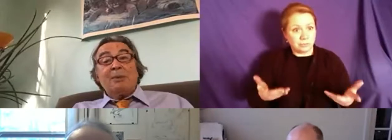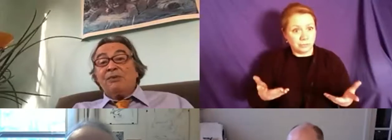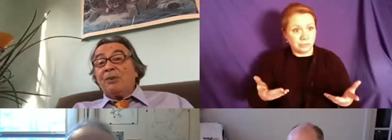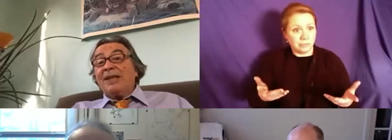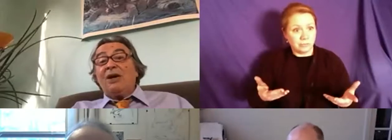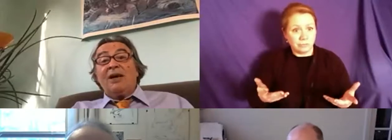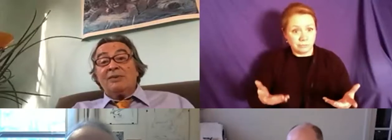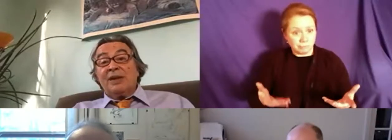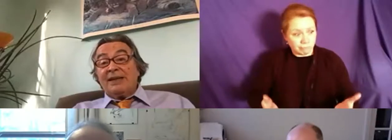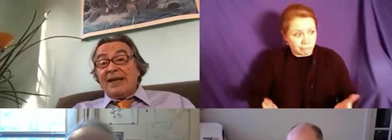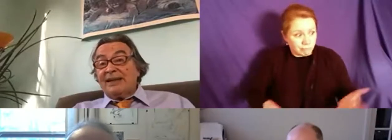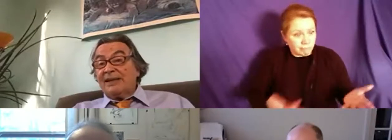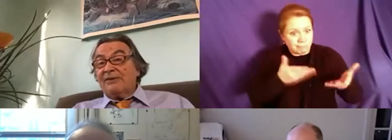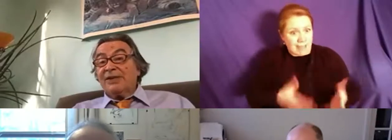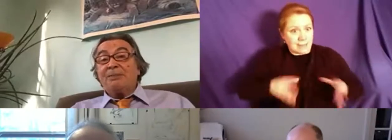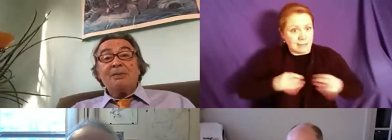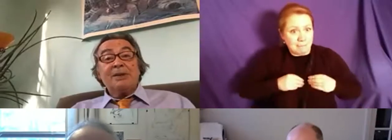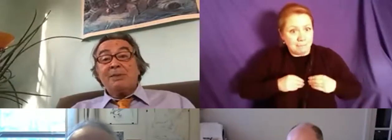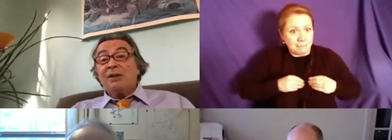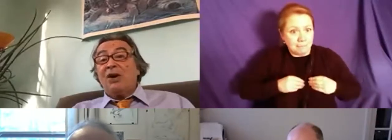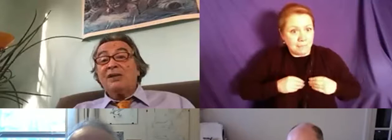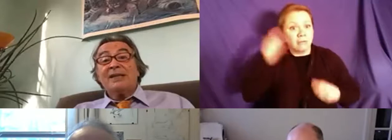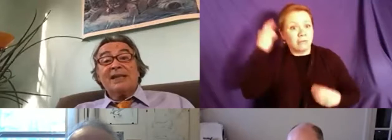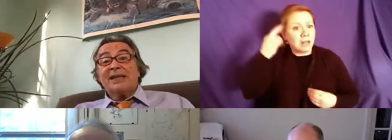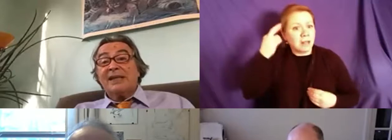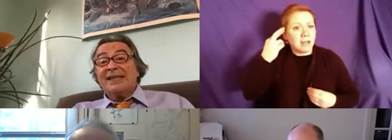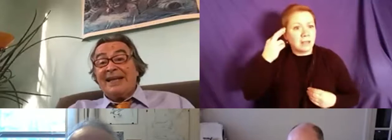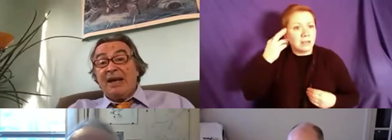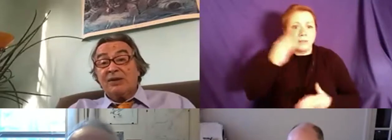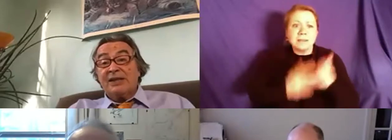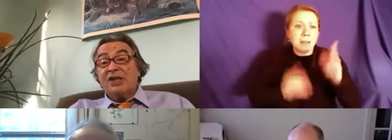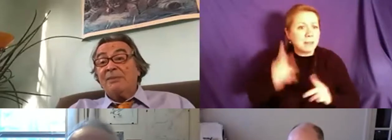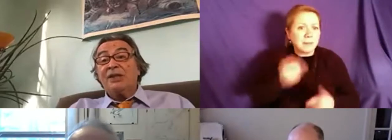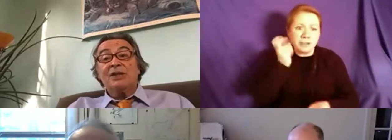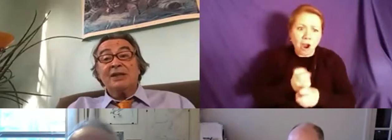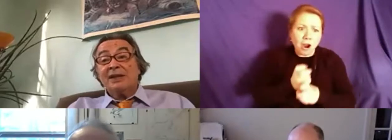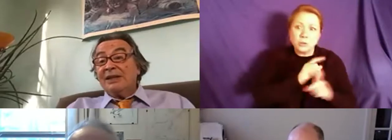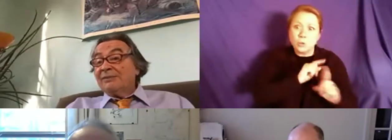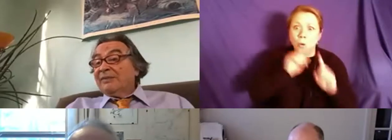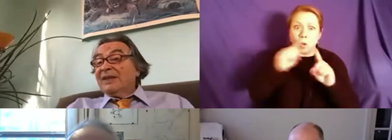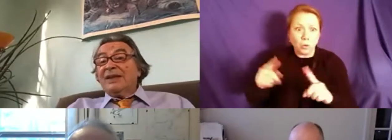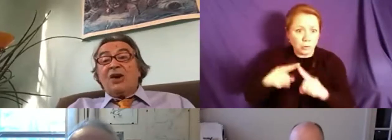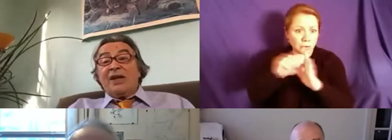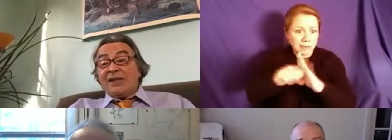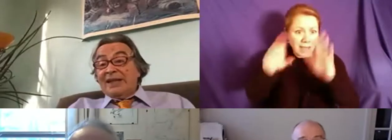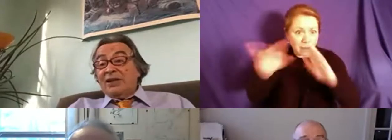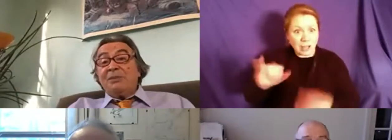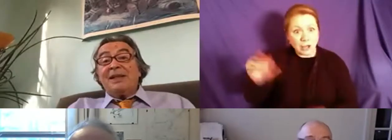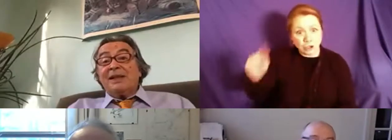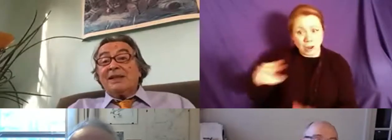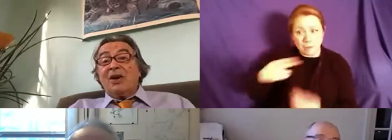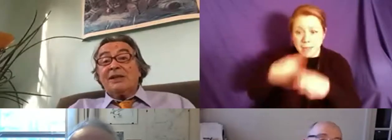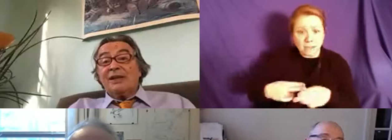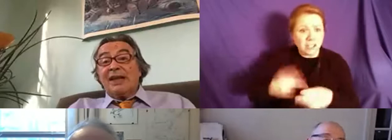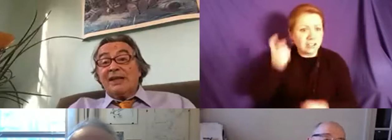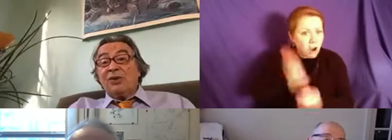take people for what they are and realize that for some people, it's been hard just to get to the state house, as John mentioned. It's hard just to get to a